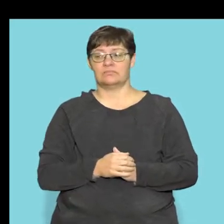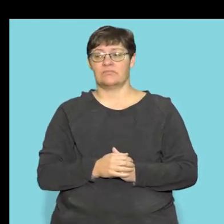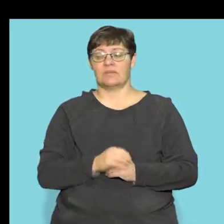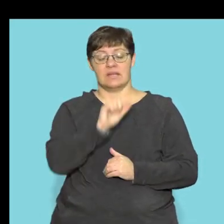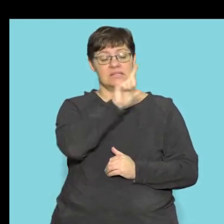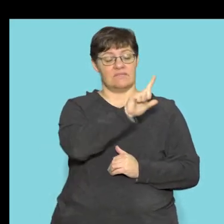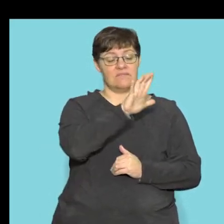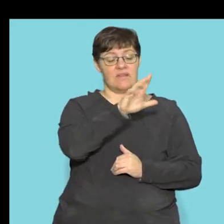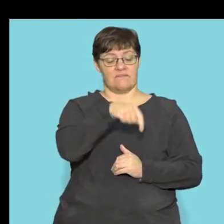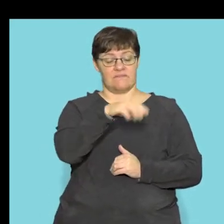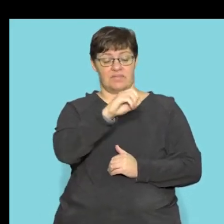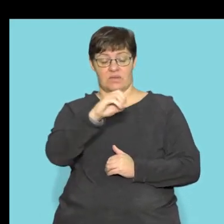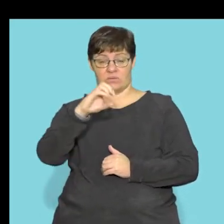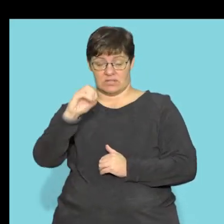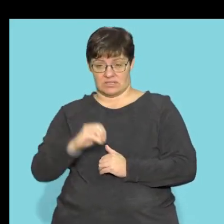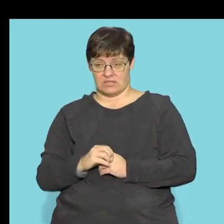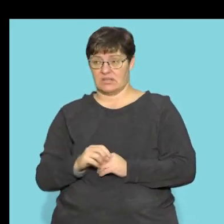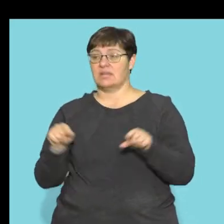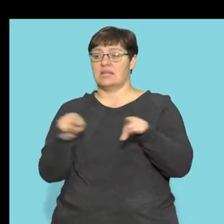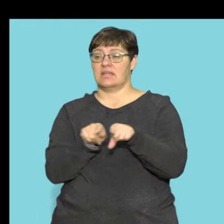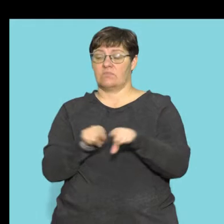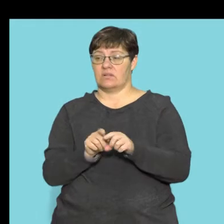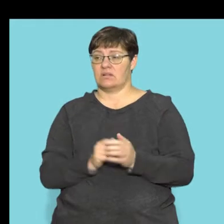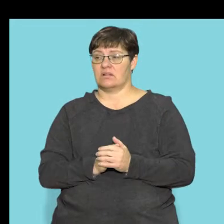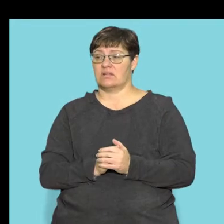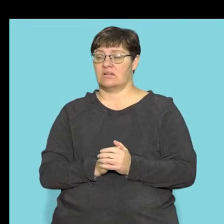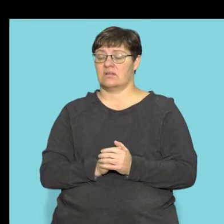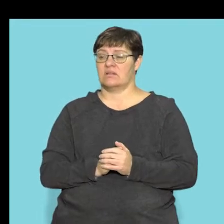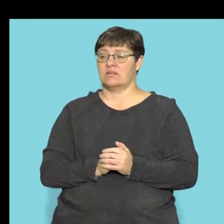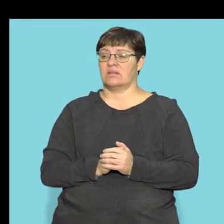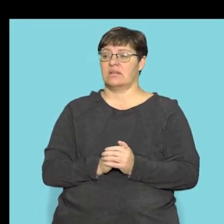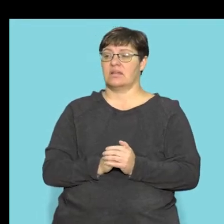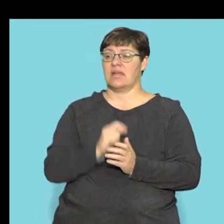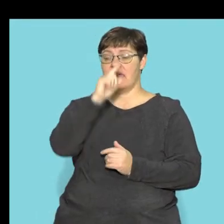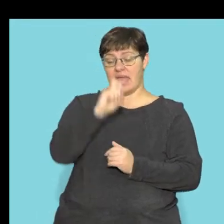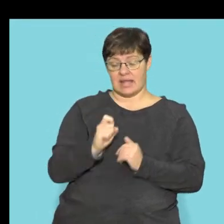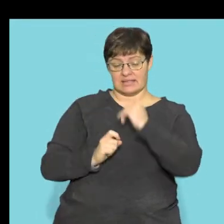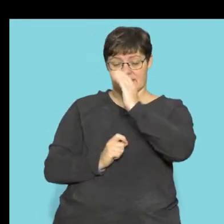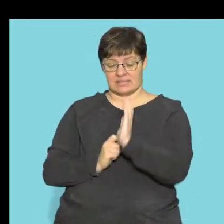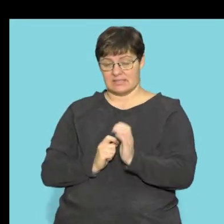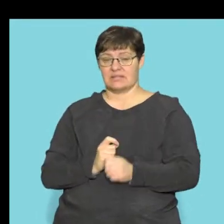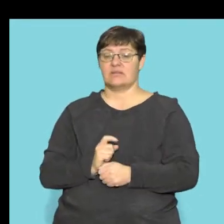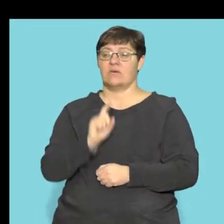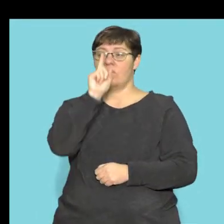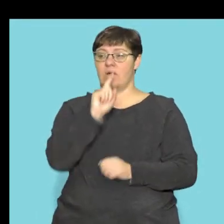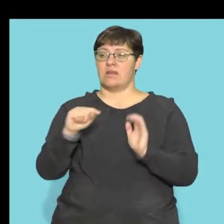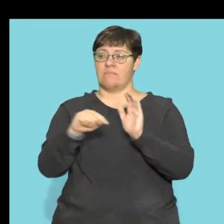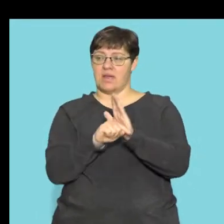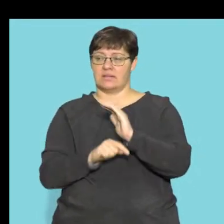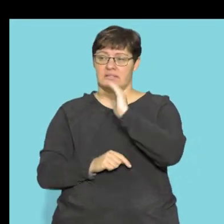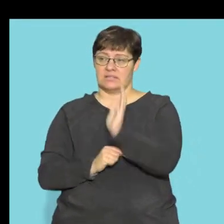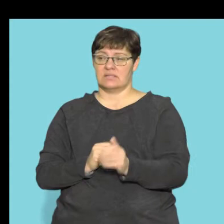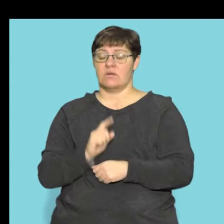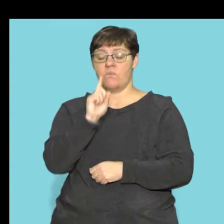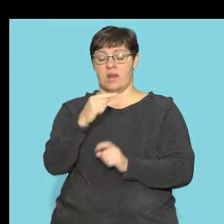is 75,000 equals to, we want to know how much she must pay per month, 1